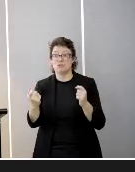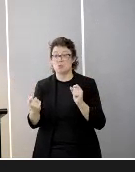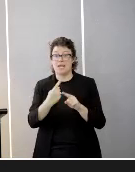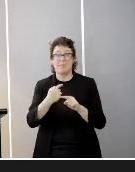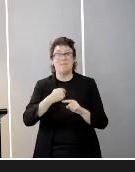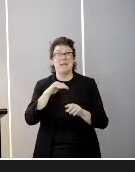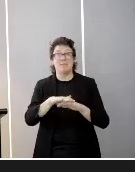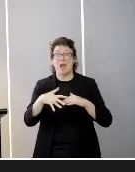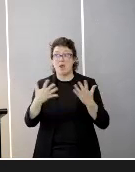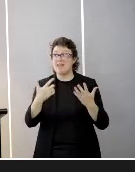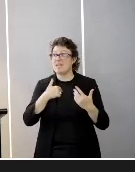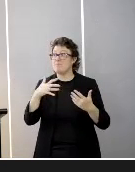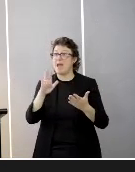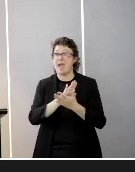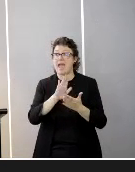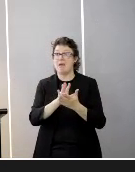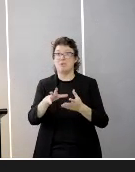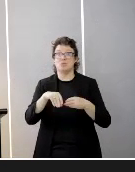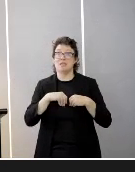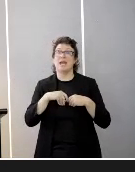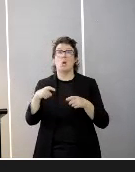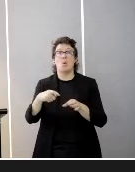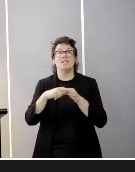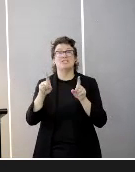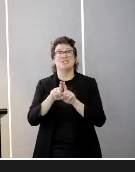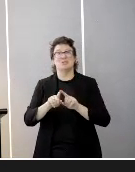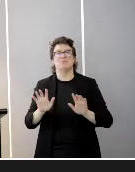but I'm here for some questions too. So thanks very much.